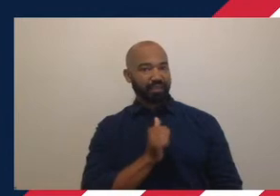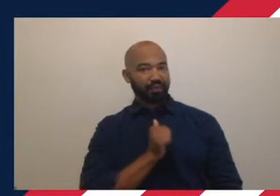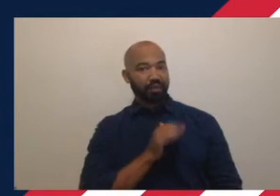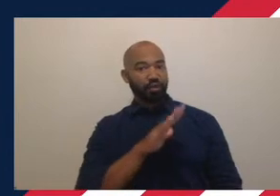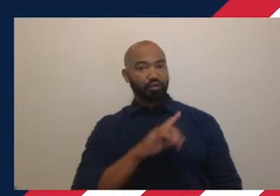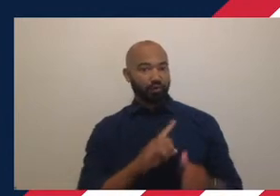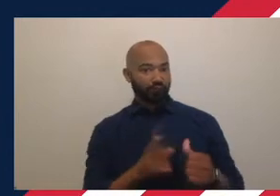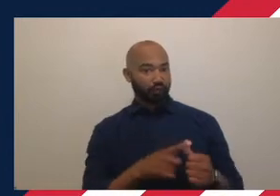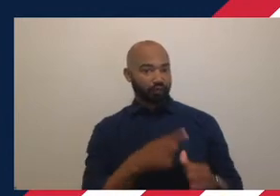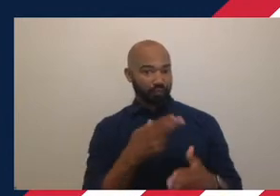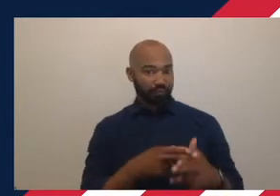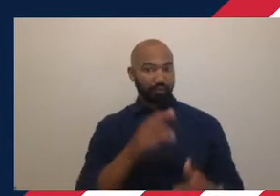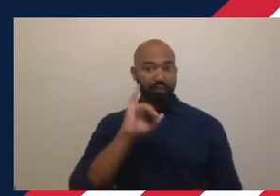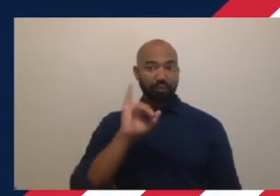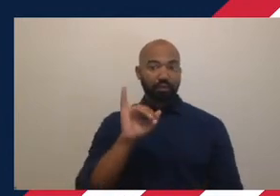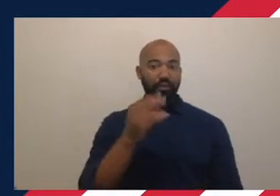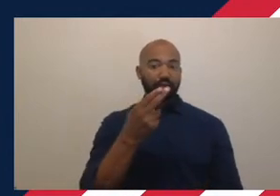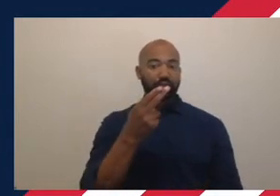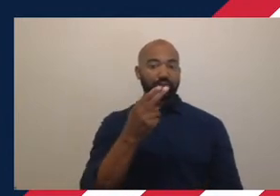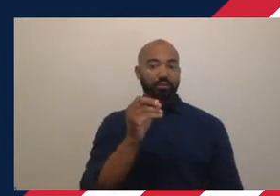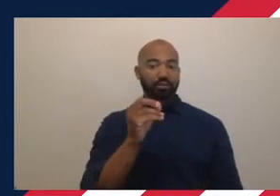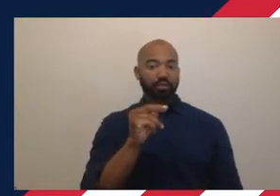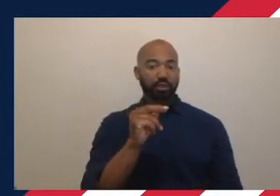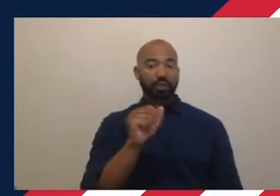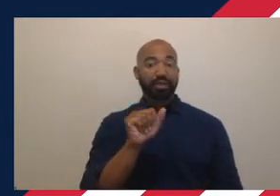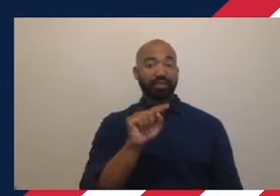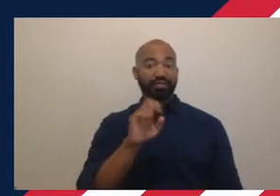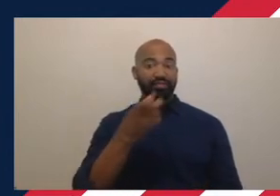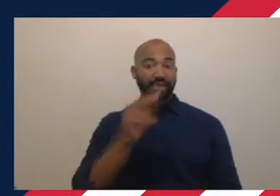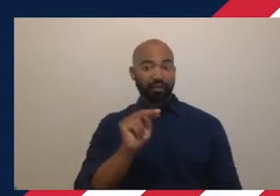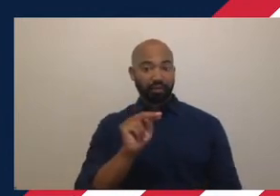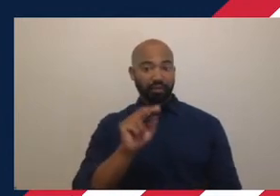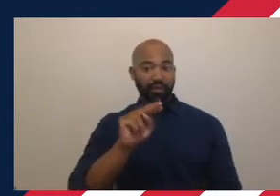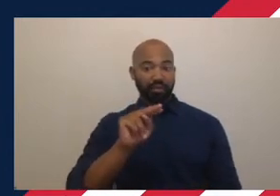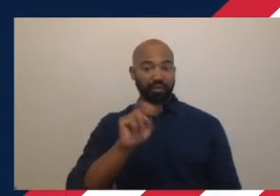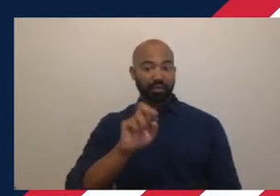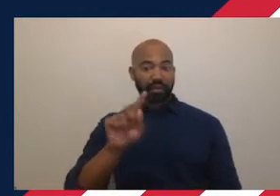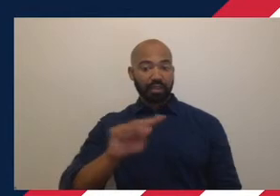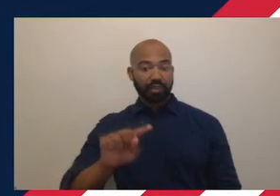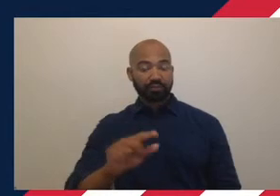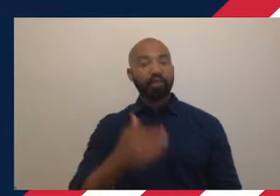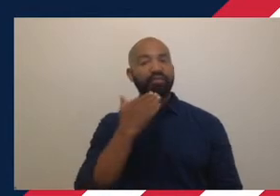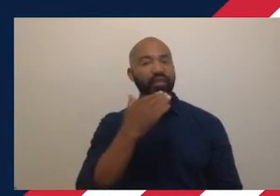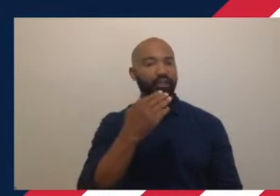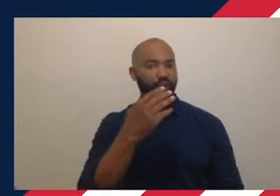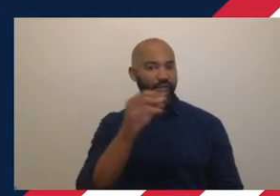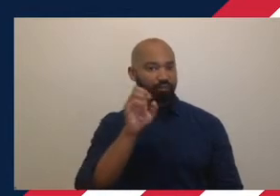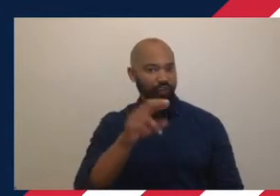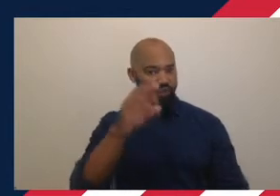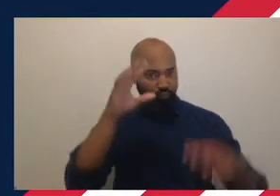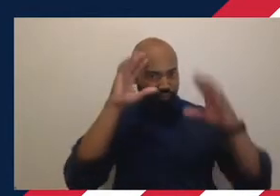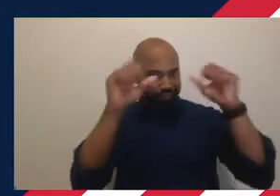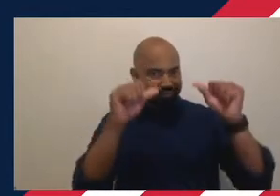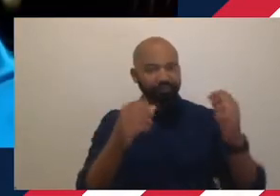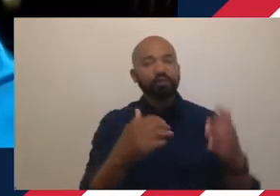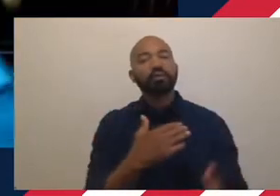So Jonathan Nez. So thank you again, Mr. President. We are honored to have you join us.